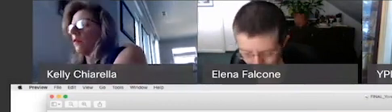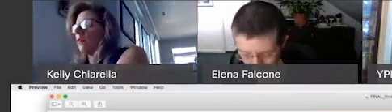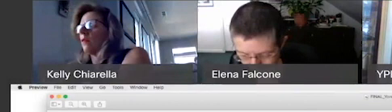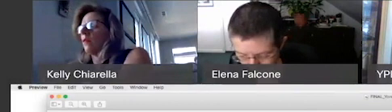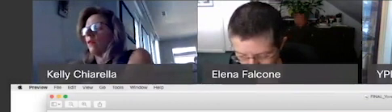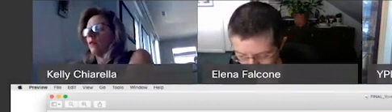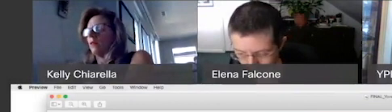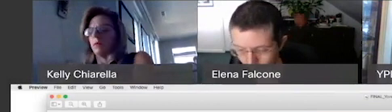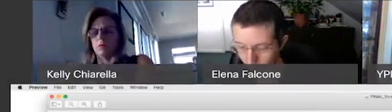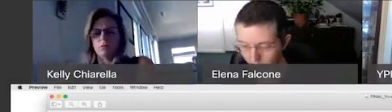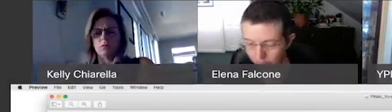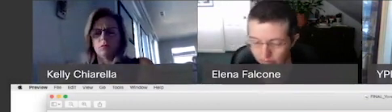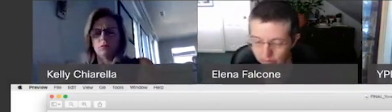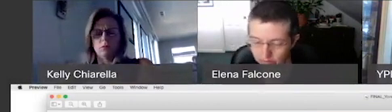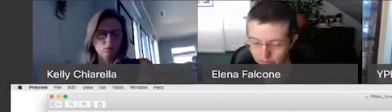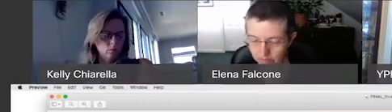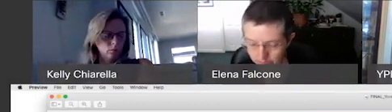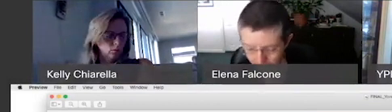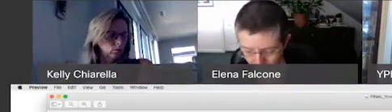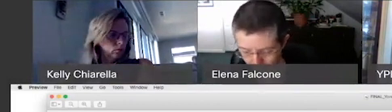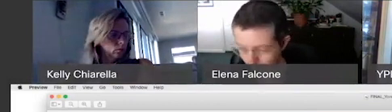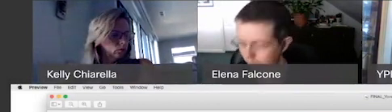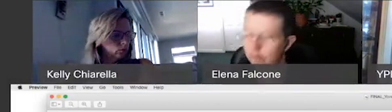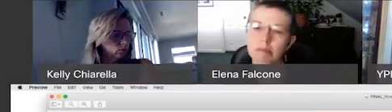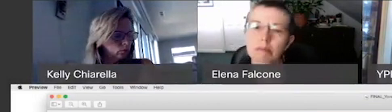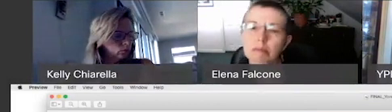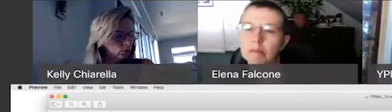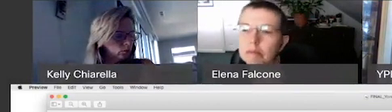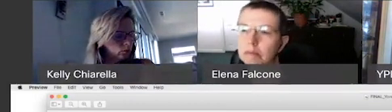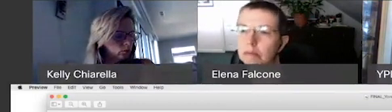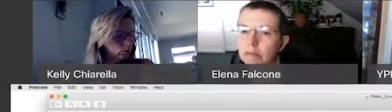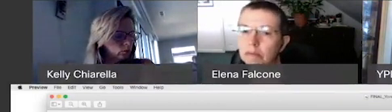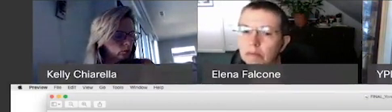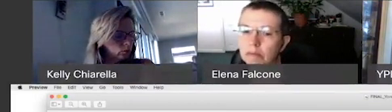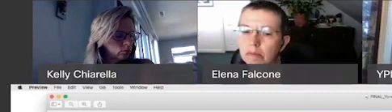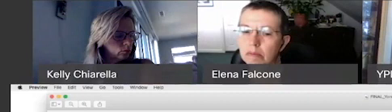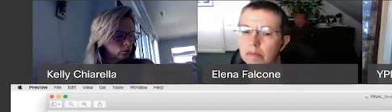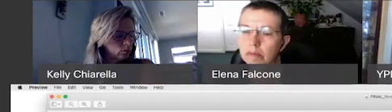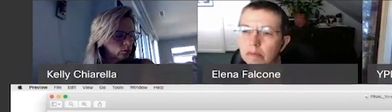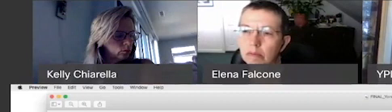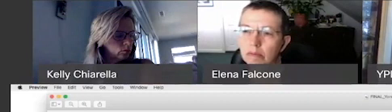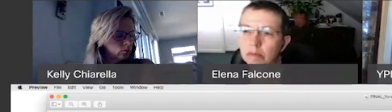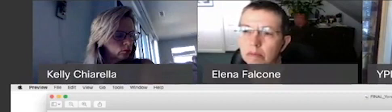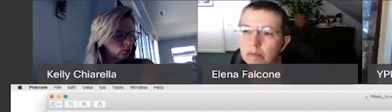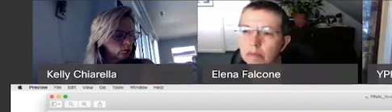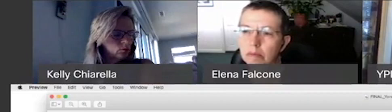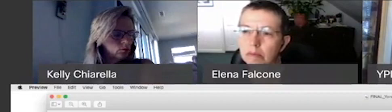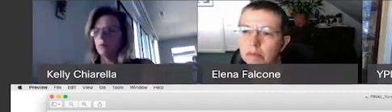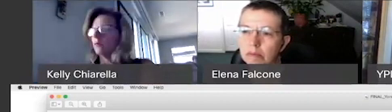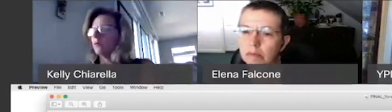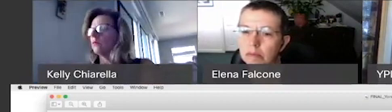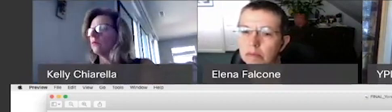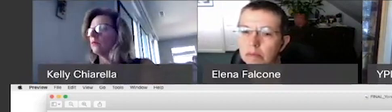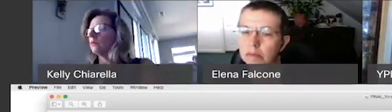can, because we're working remotely. So our ability to process and handle online complaints that we receive is faster. We can get to your